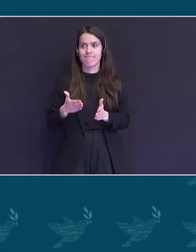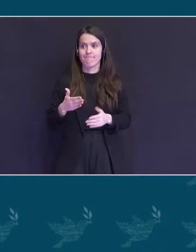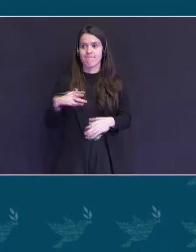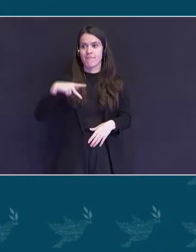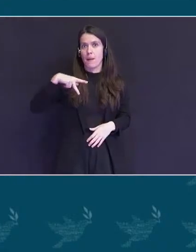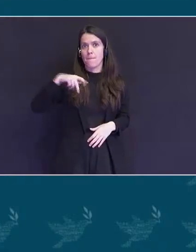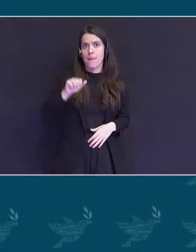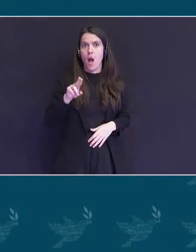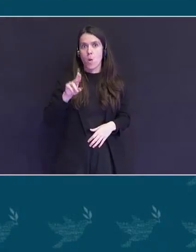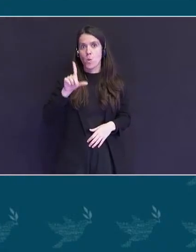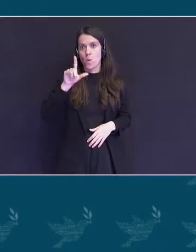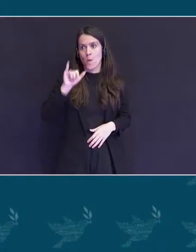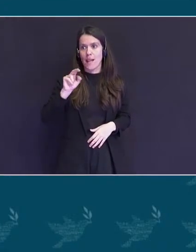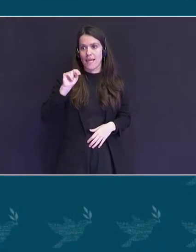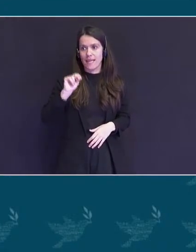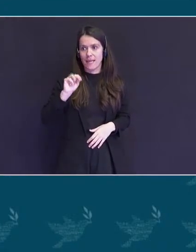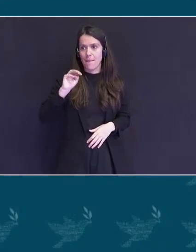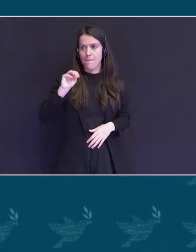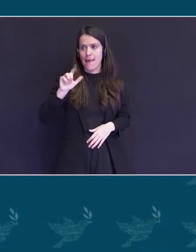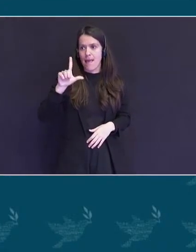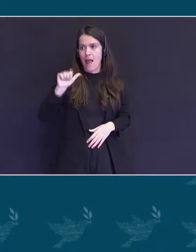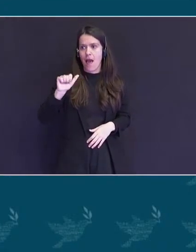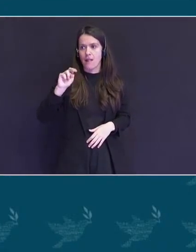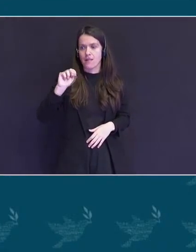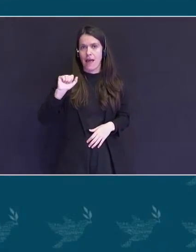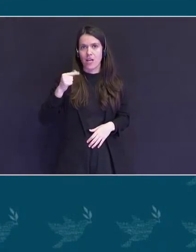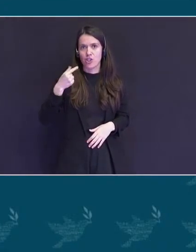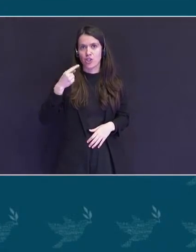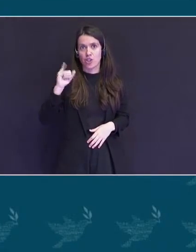Mr. Pauling Melatanja.